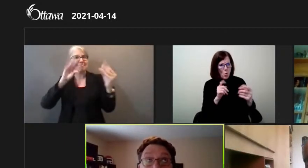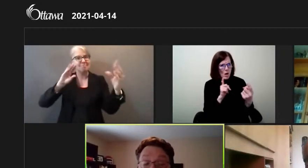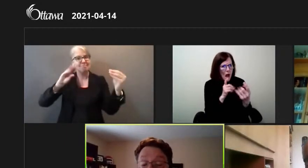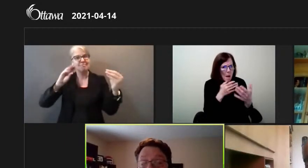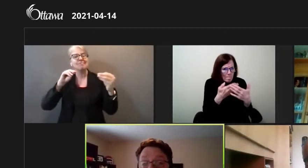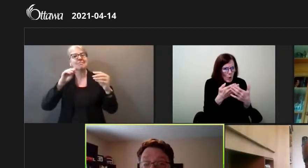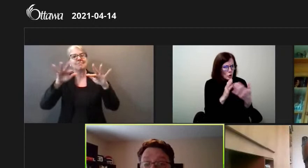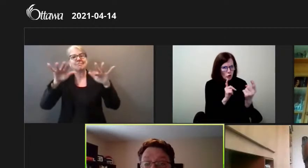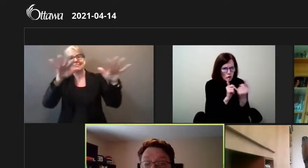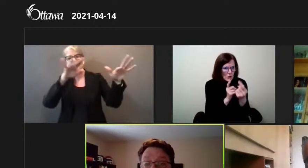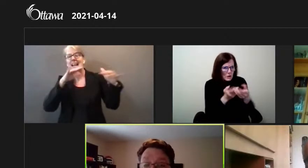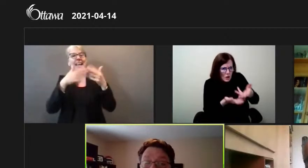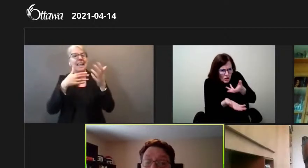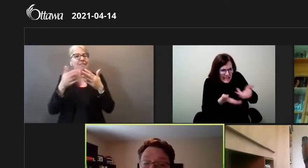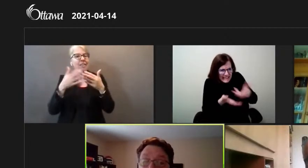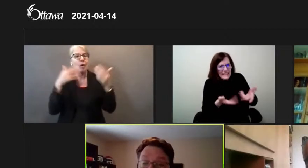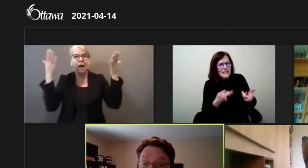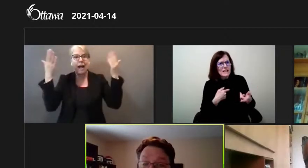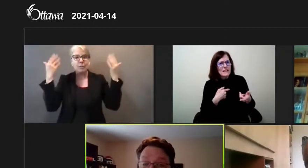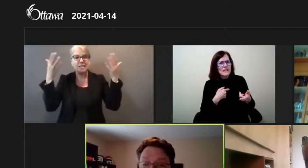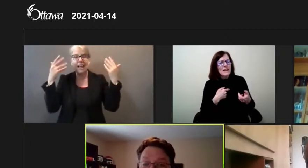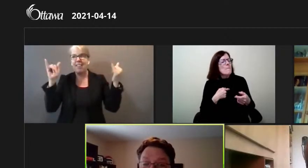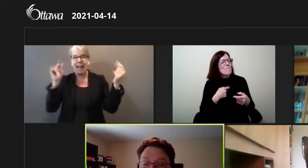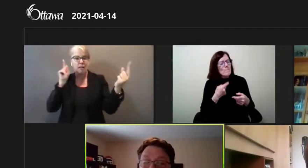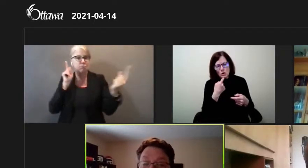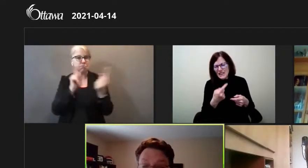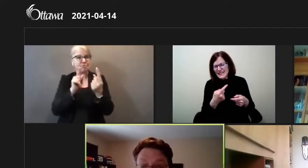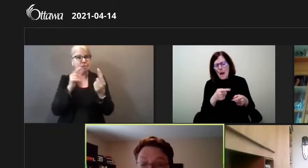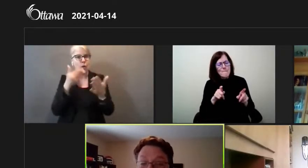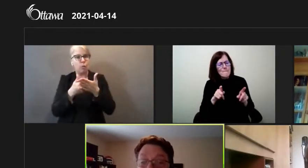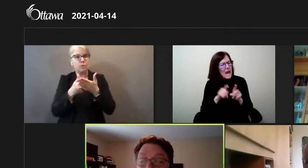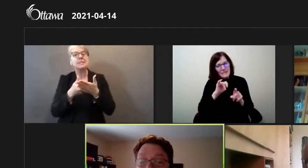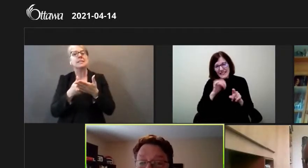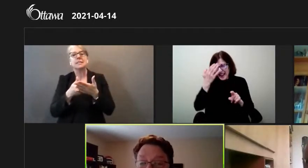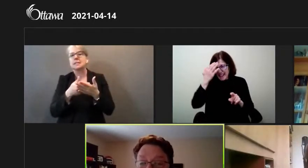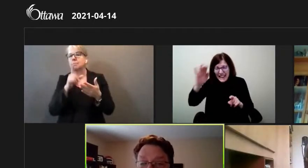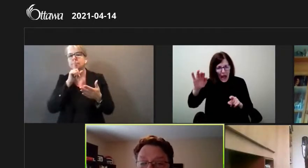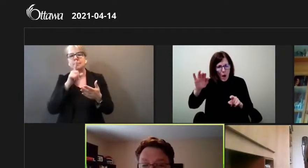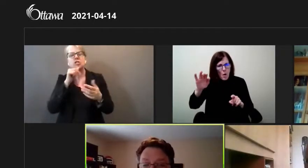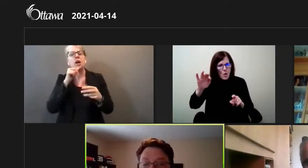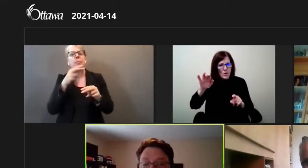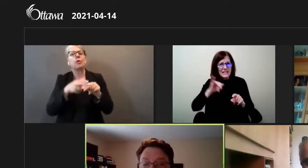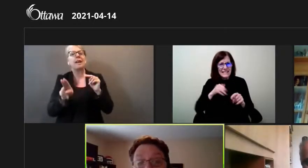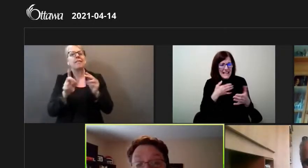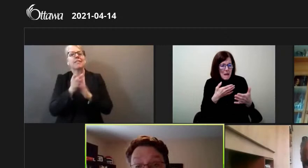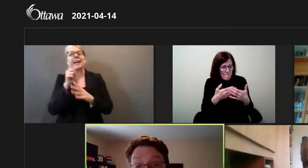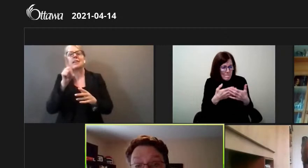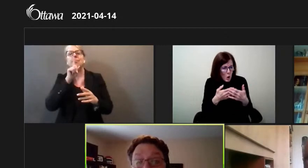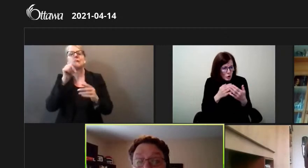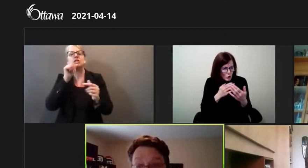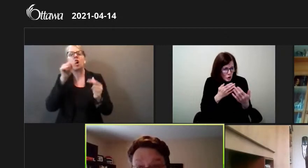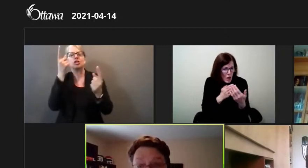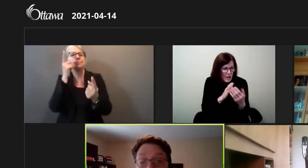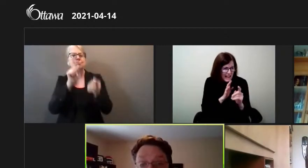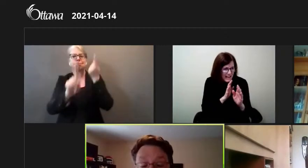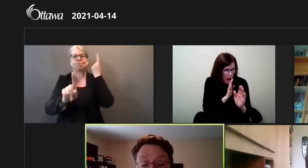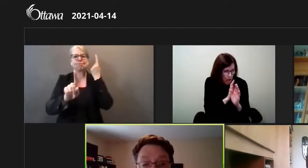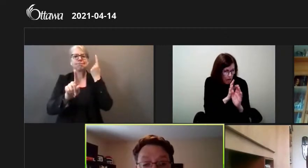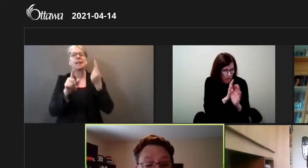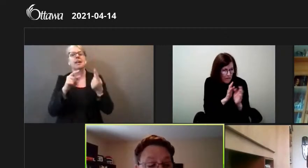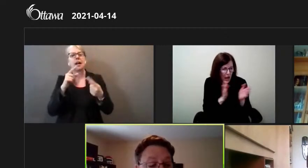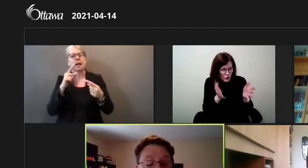this is outdoors, with that close proximity, and it's not just brief or momentary, like you're not just passing by someone, but rather